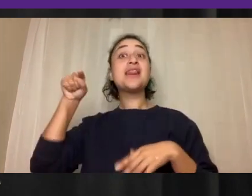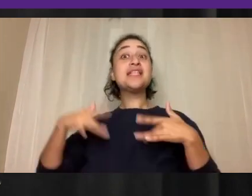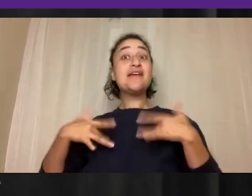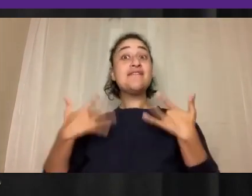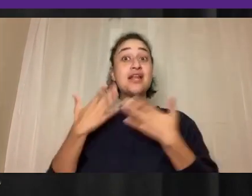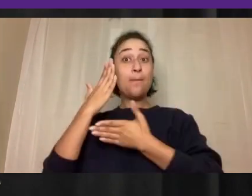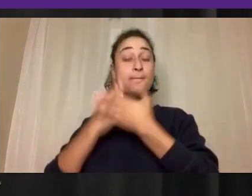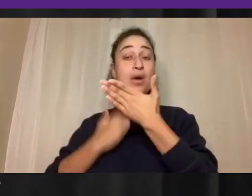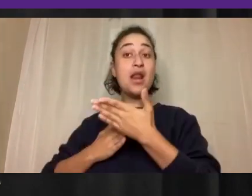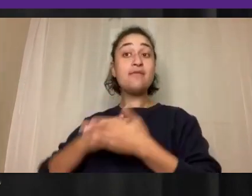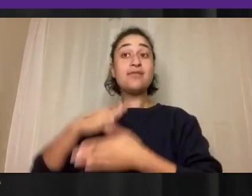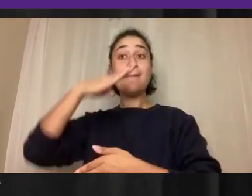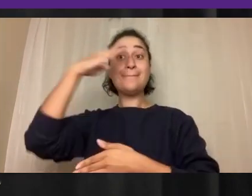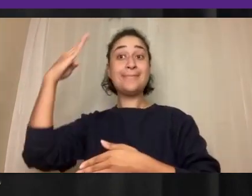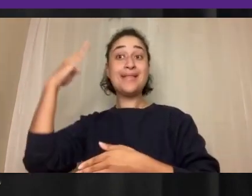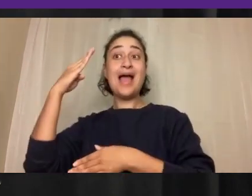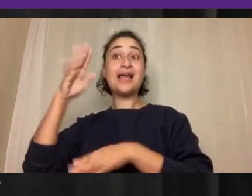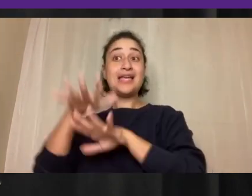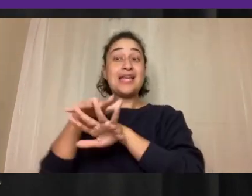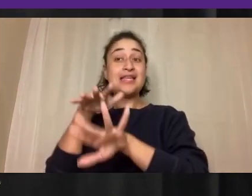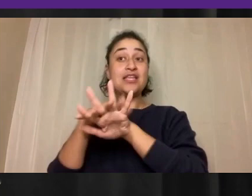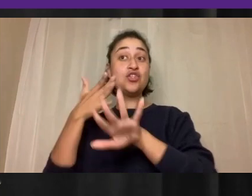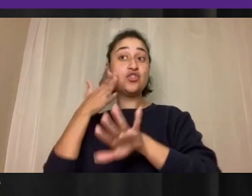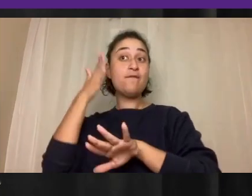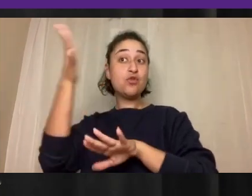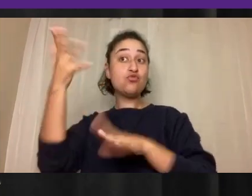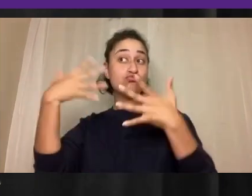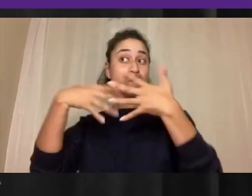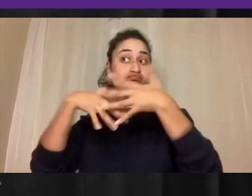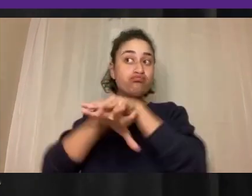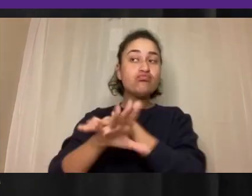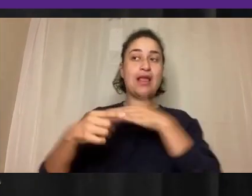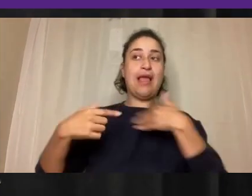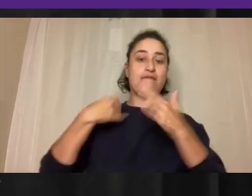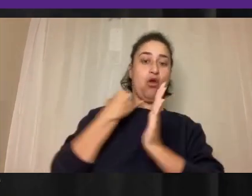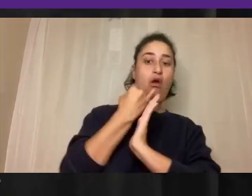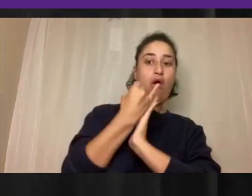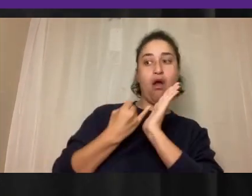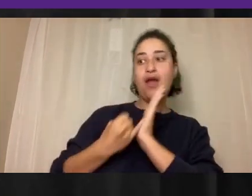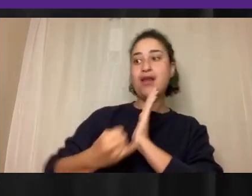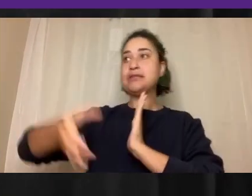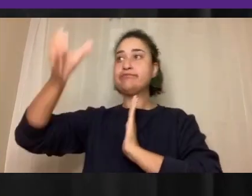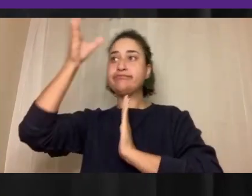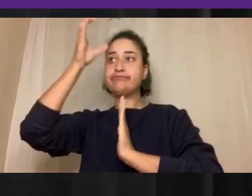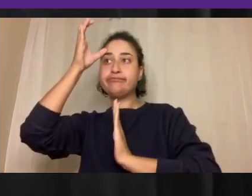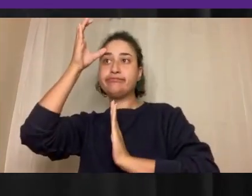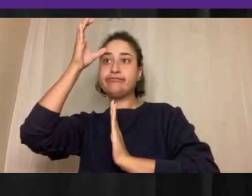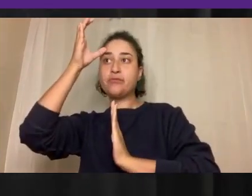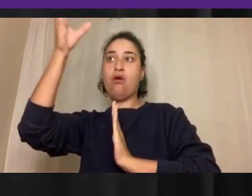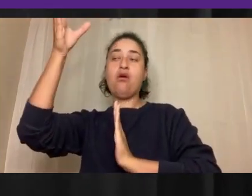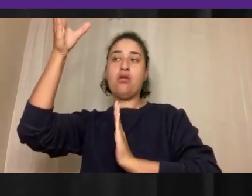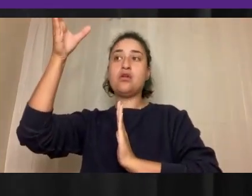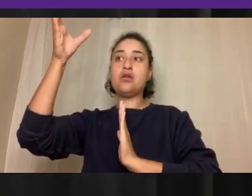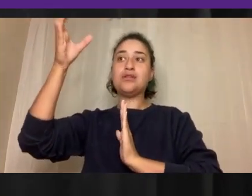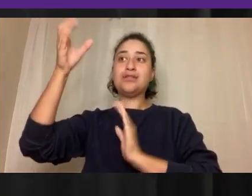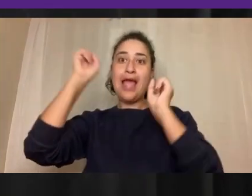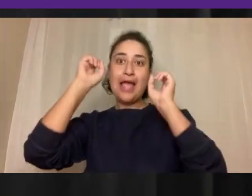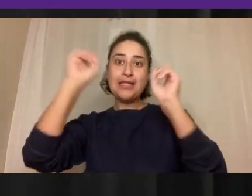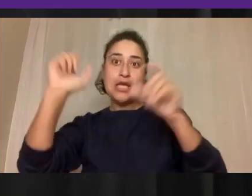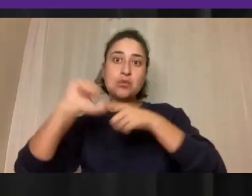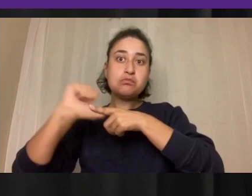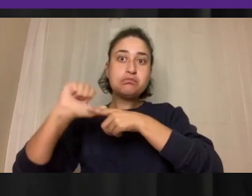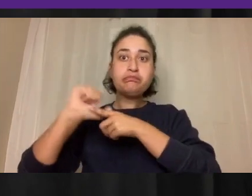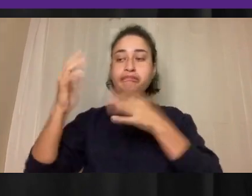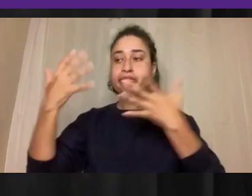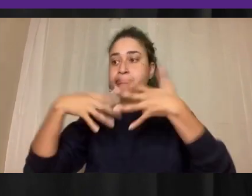Futures Convening, which brings together artists, scholars, and educators and practitioners to unearth history, examine fault lines,